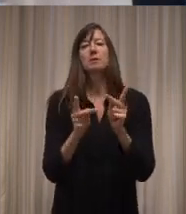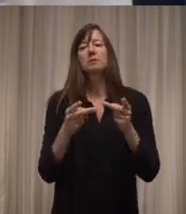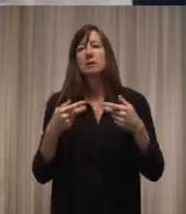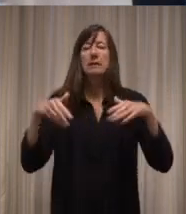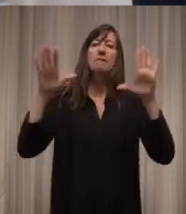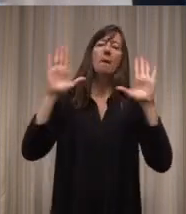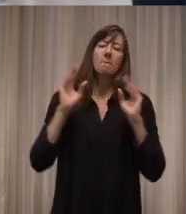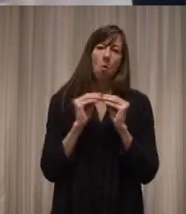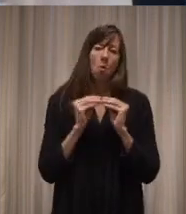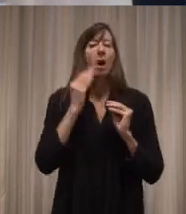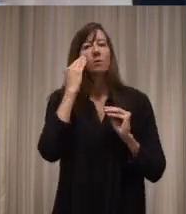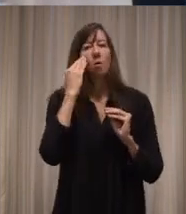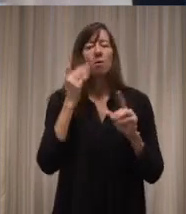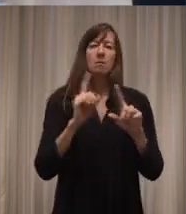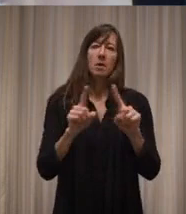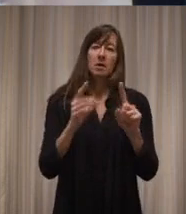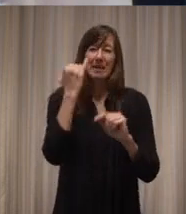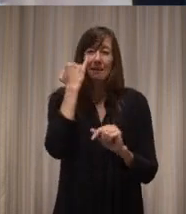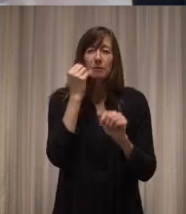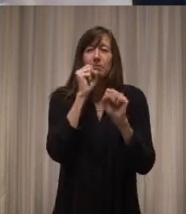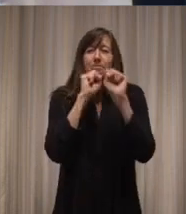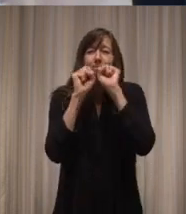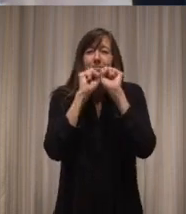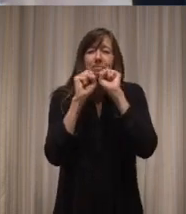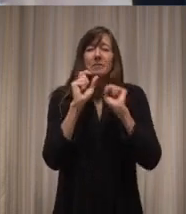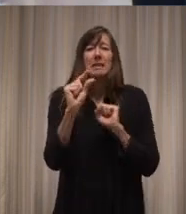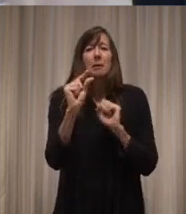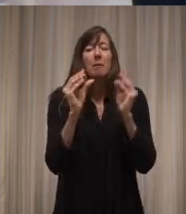bit longer, it will mean the difference in saving lives.